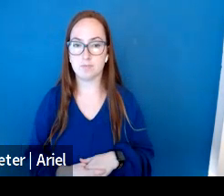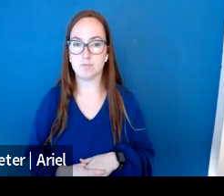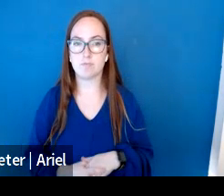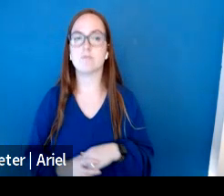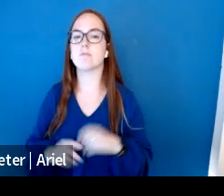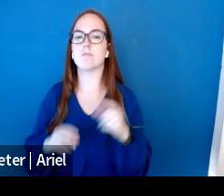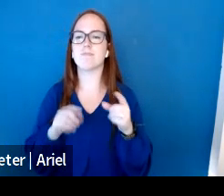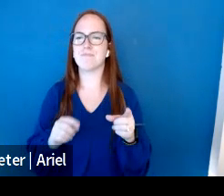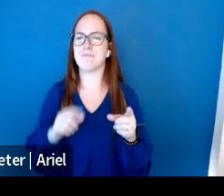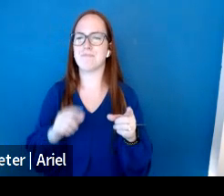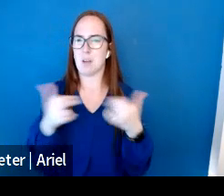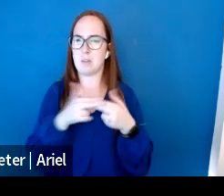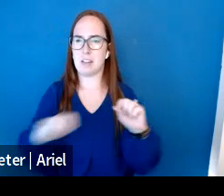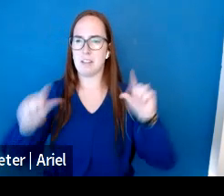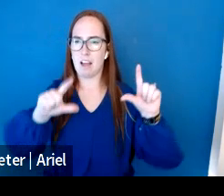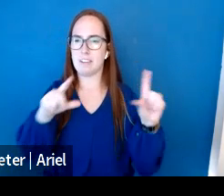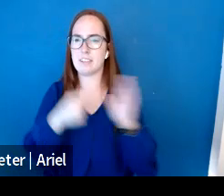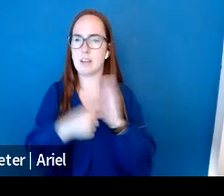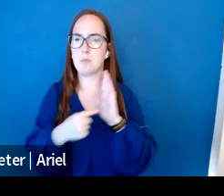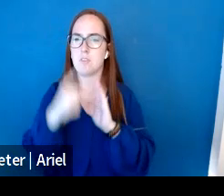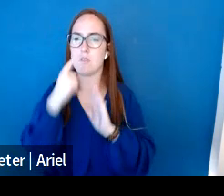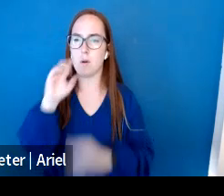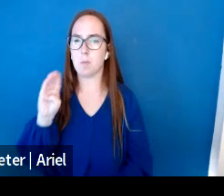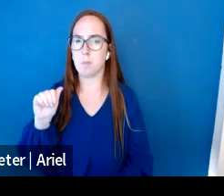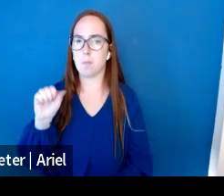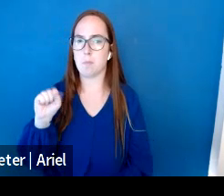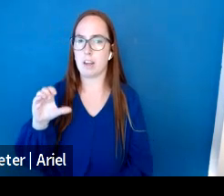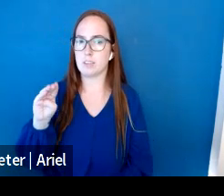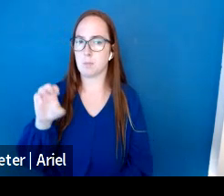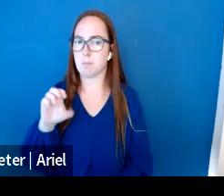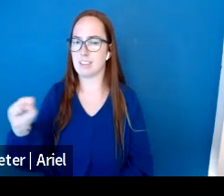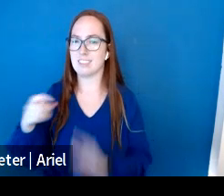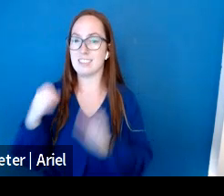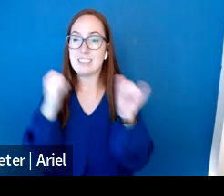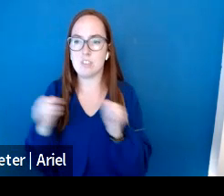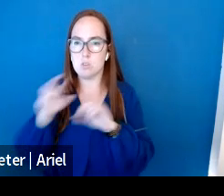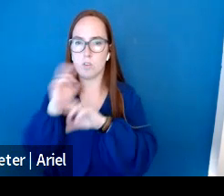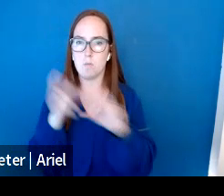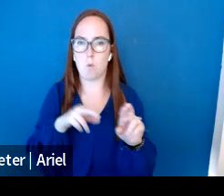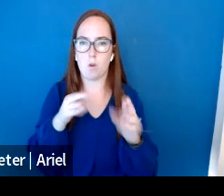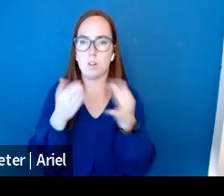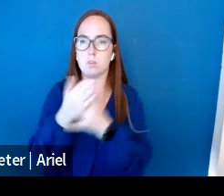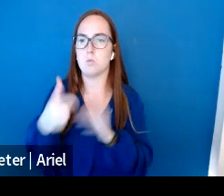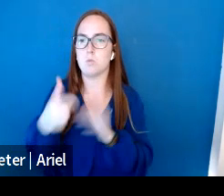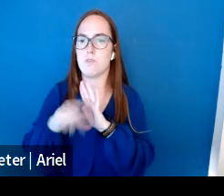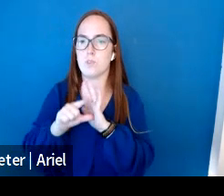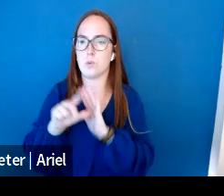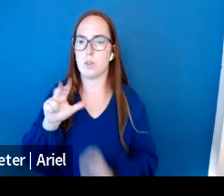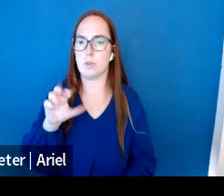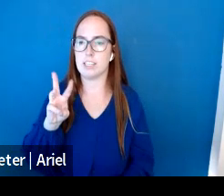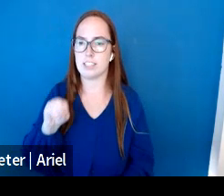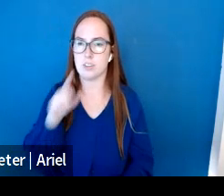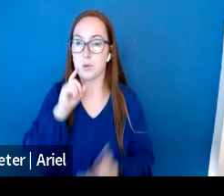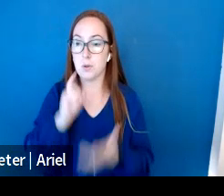the BESS individual report on Review 360. As you can see, just like the BESS